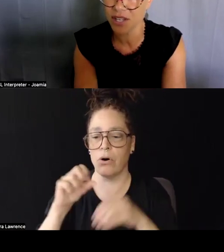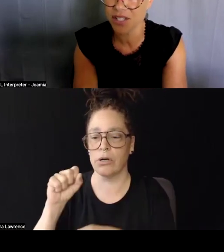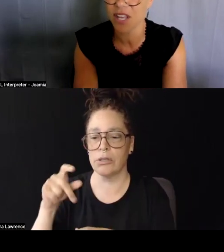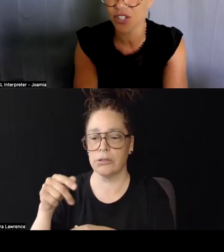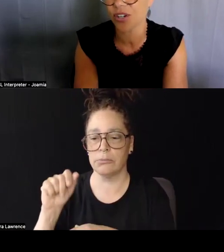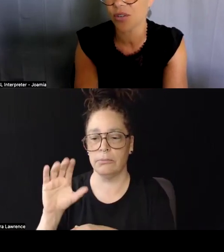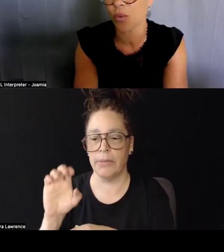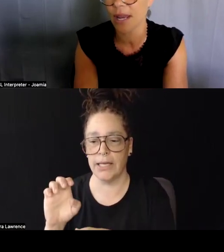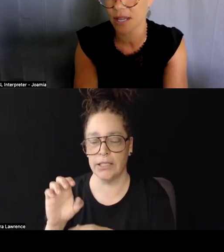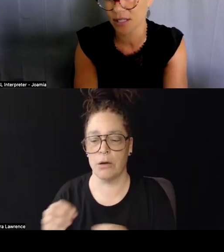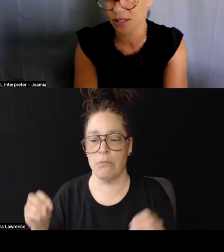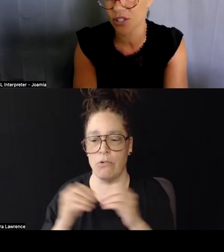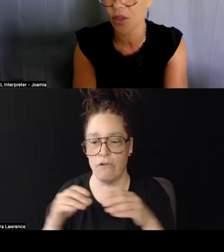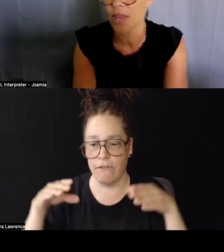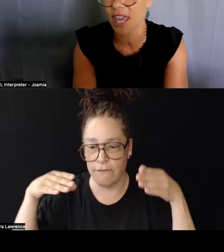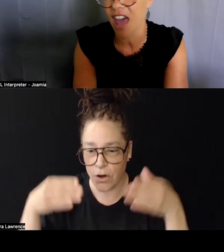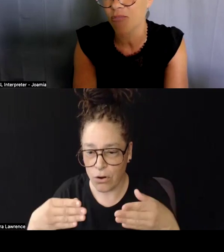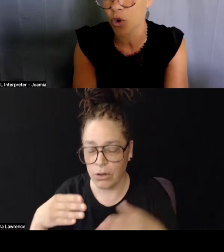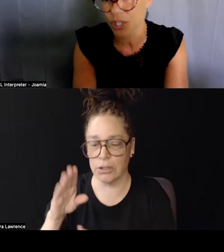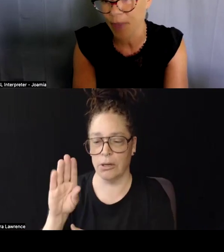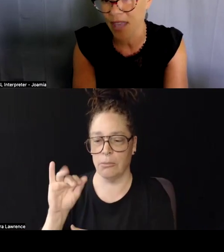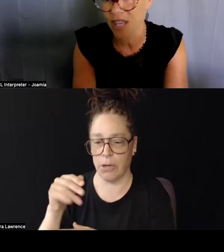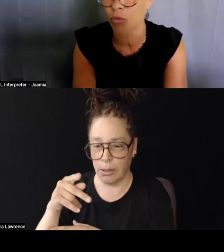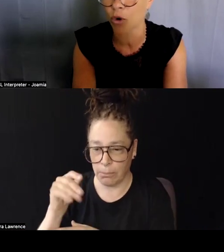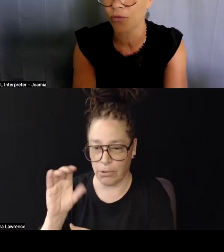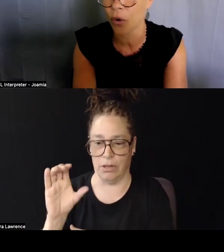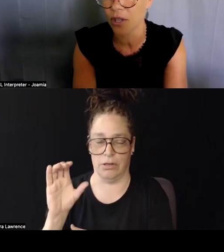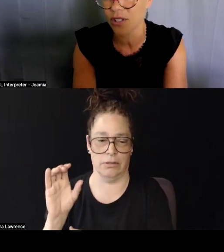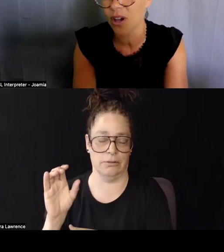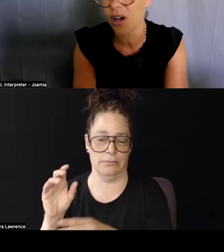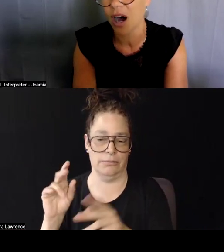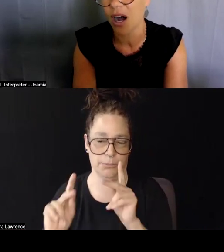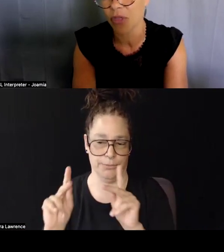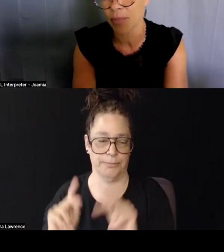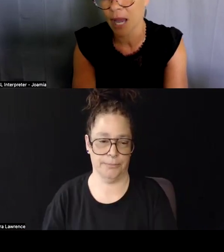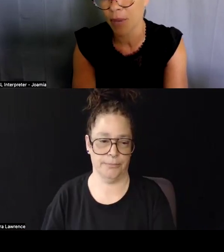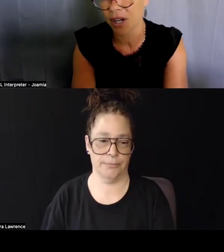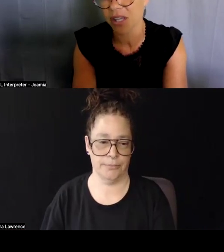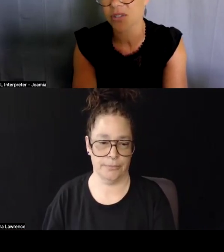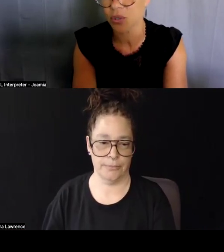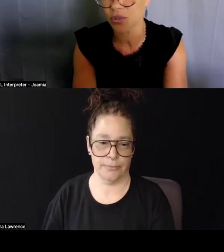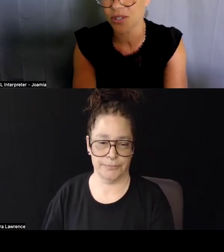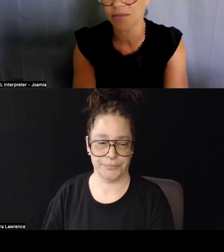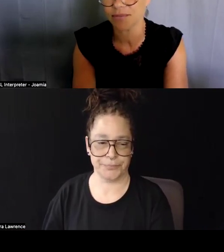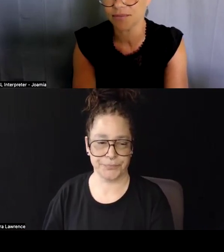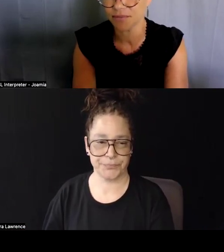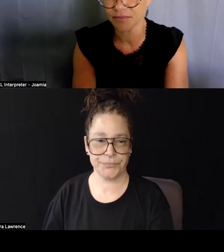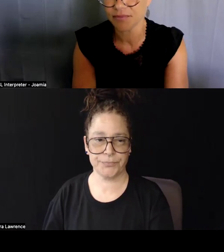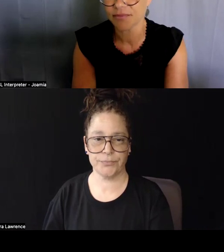to decenter whiteness so that we can have more space and more focus on the BIPOC